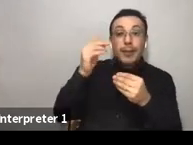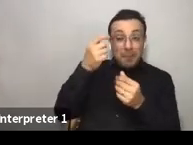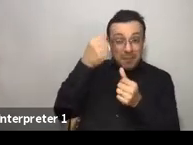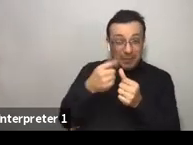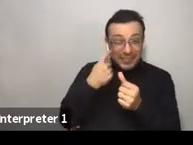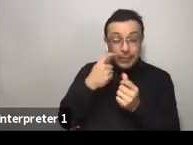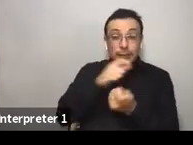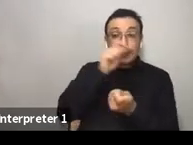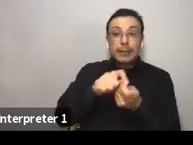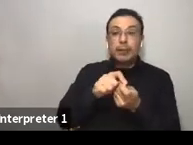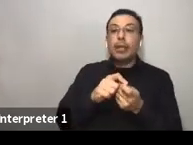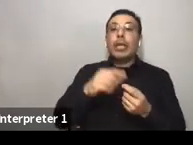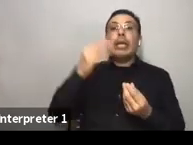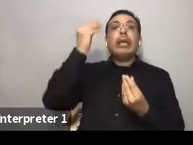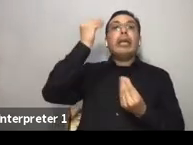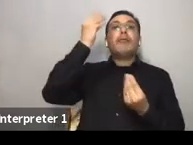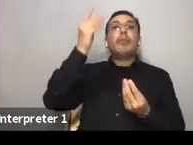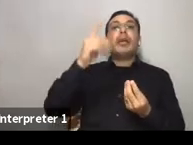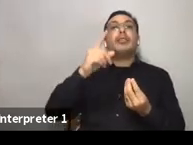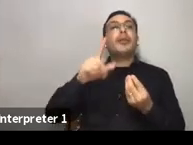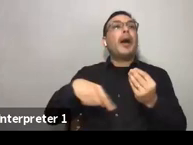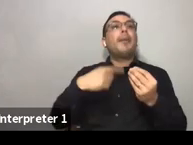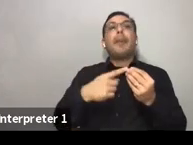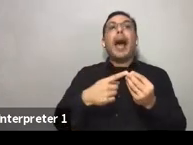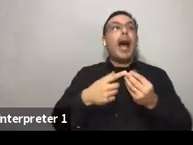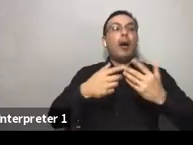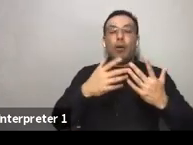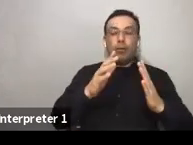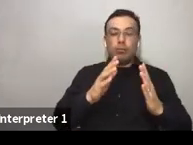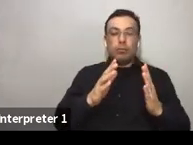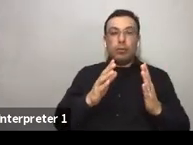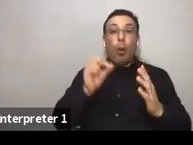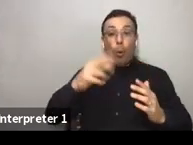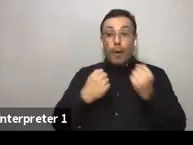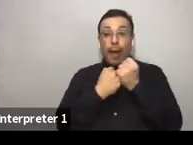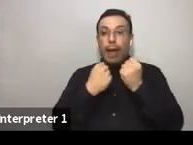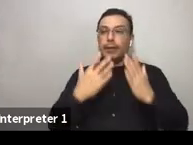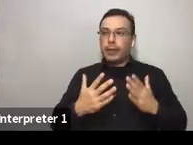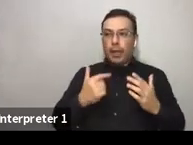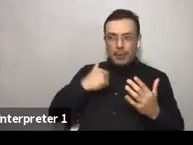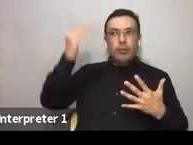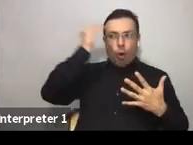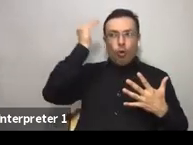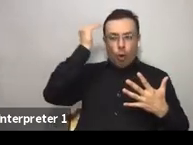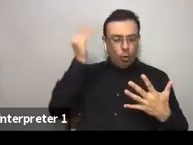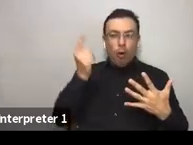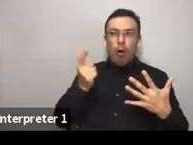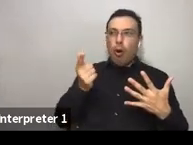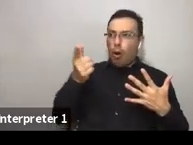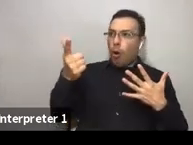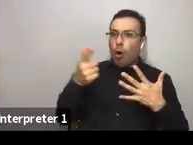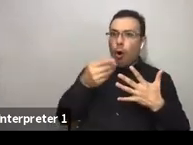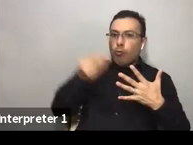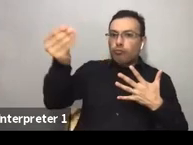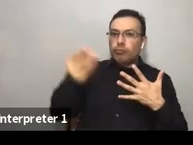in general what the advocate feels like saying or thinks is important. It has to be something that the survivor